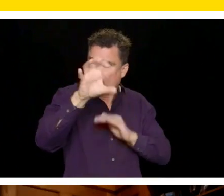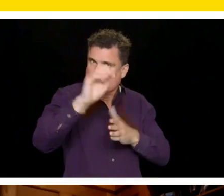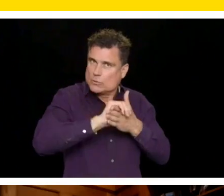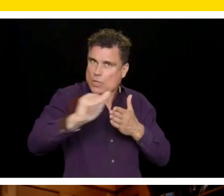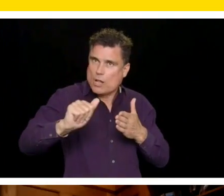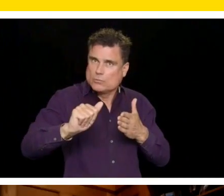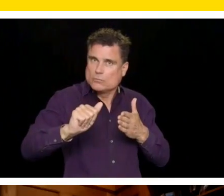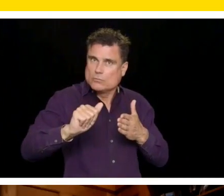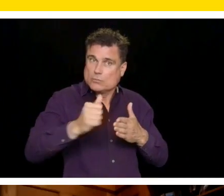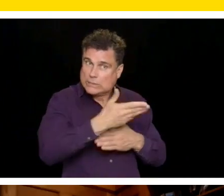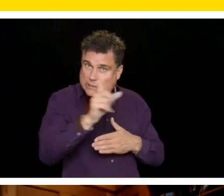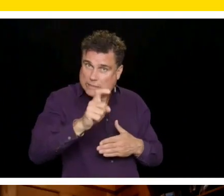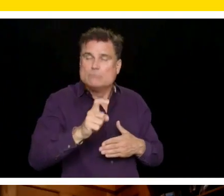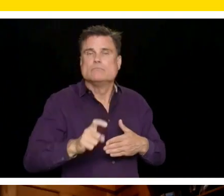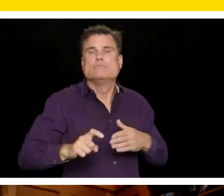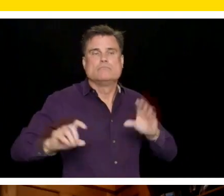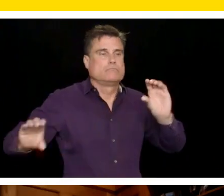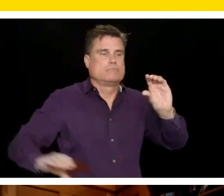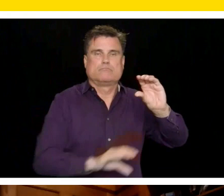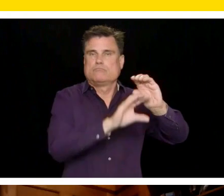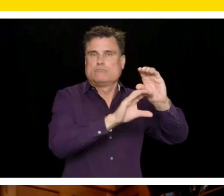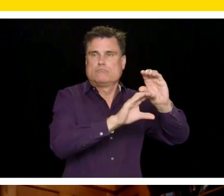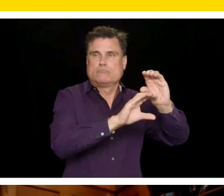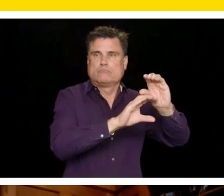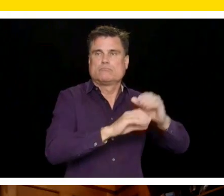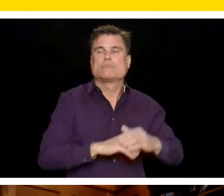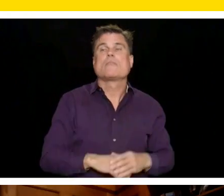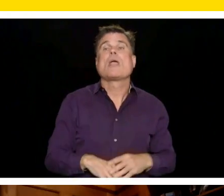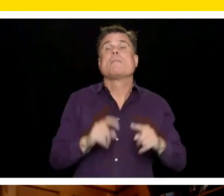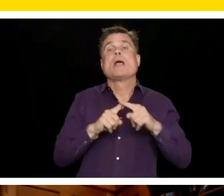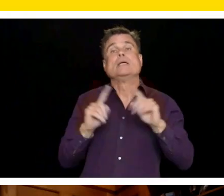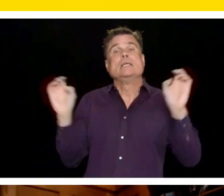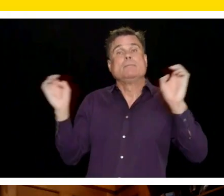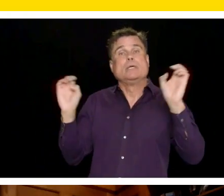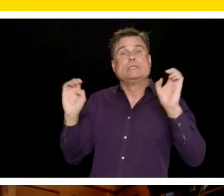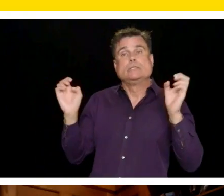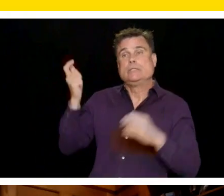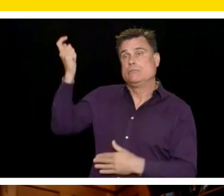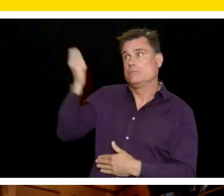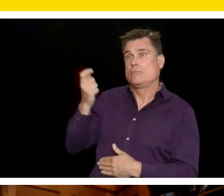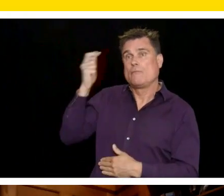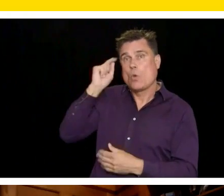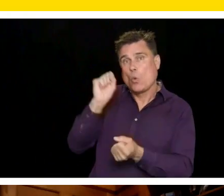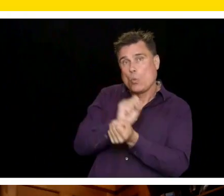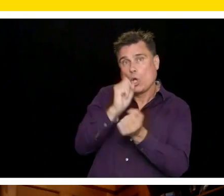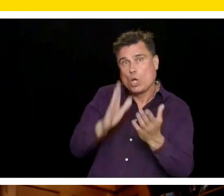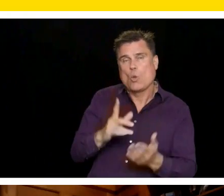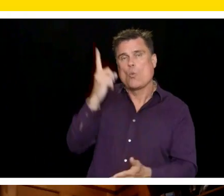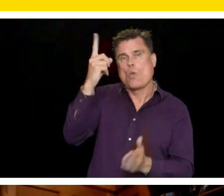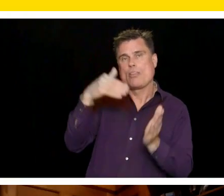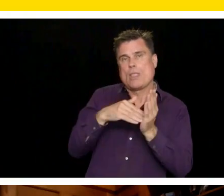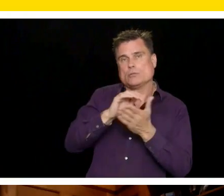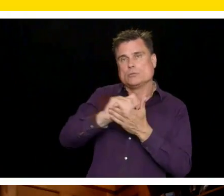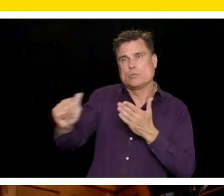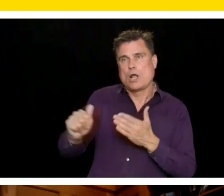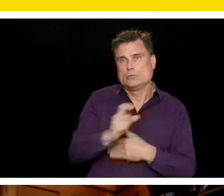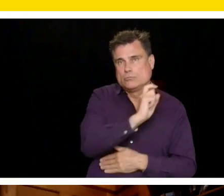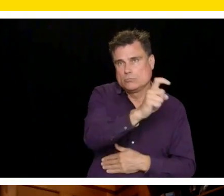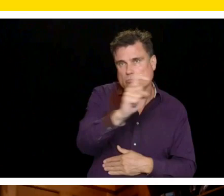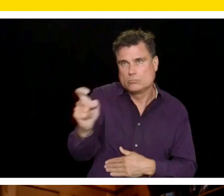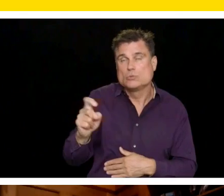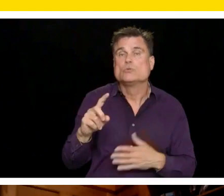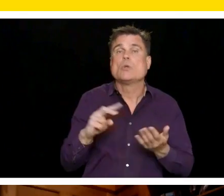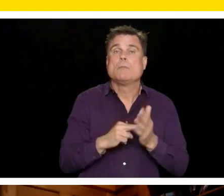benefit for workers, and that's been accessed by over 550,000 British Columbians. But we know that